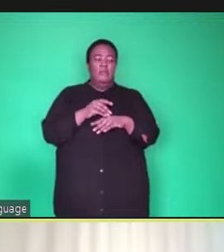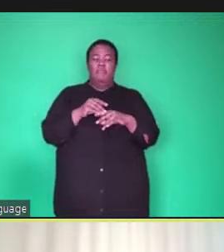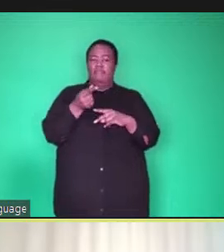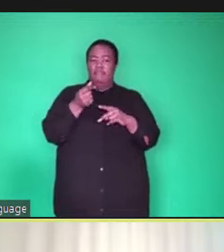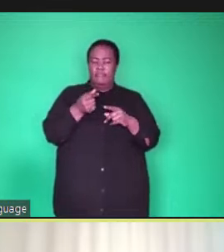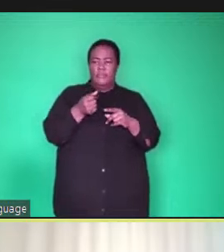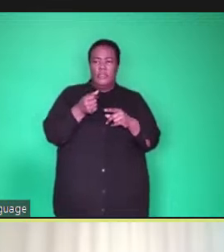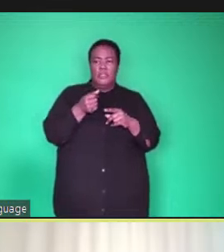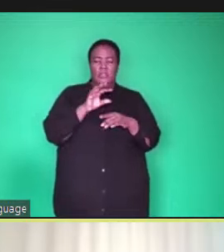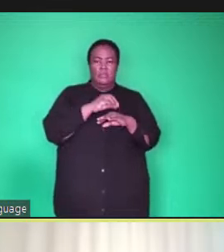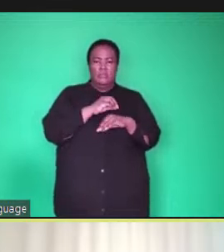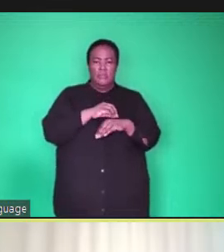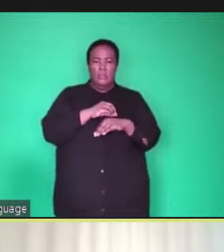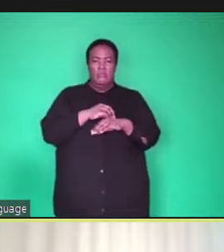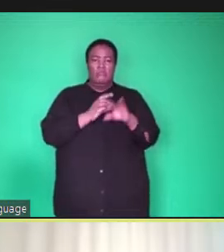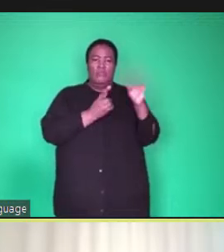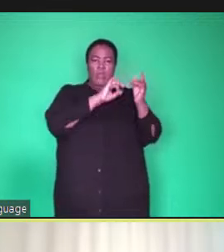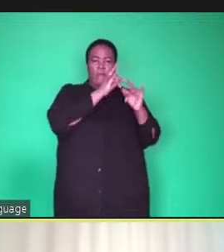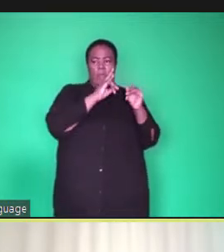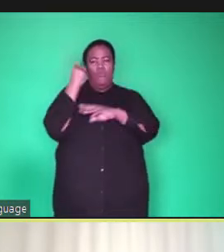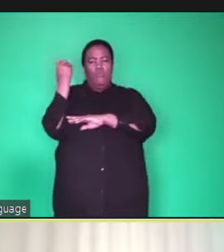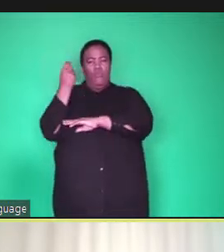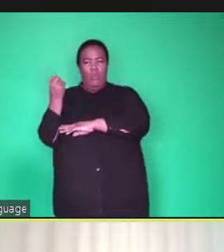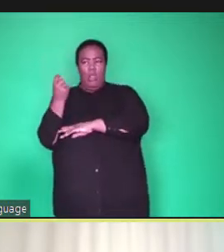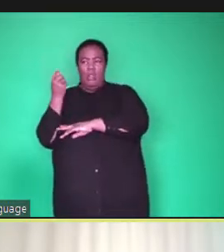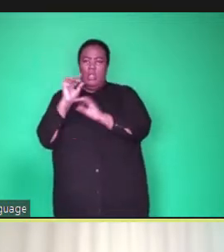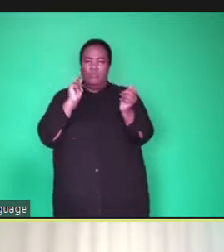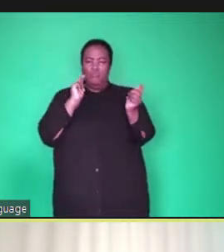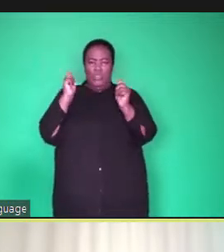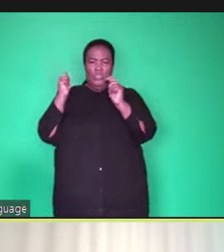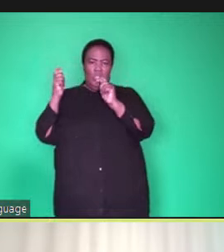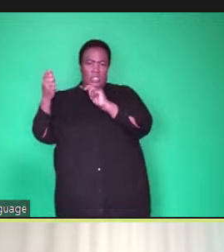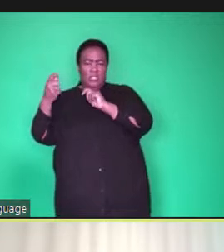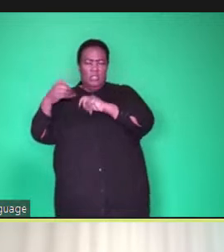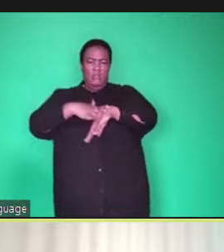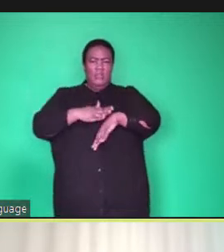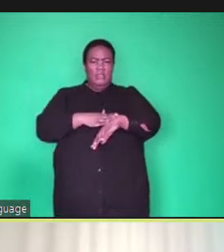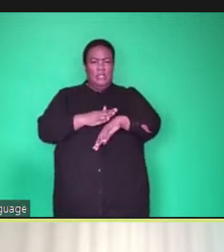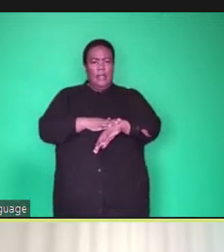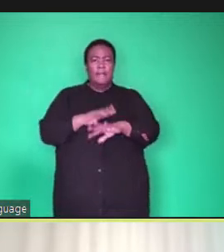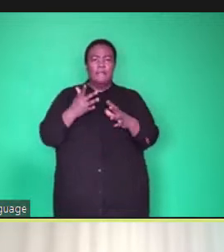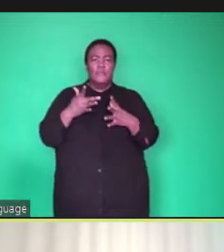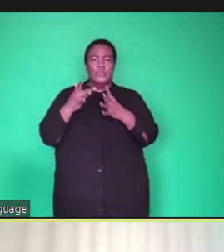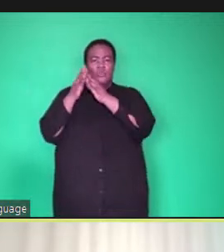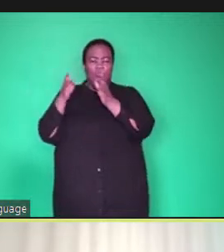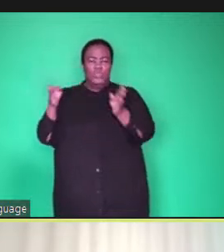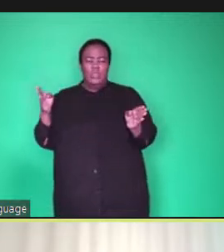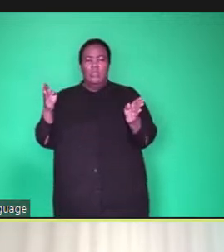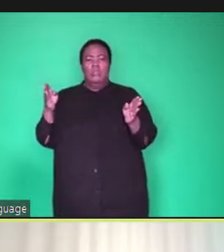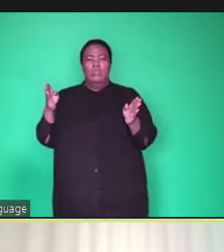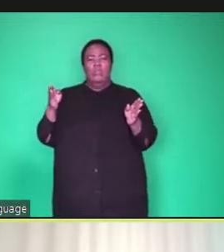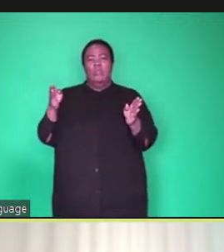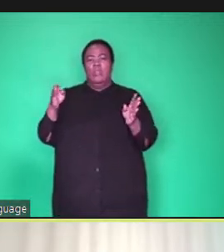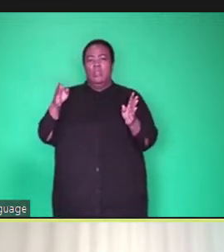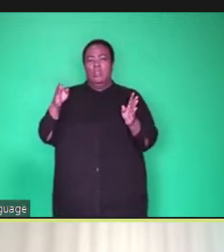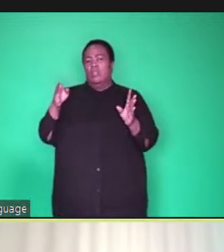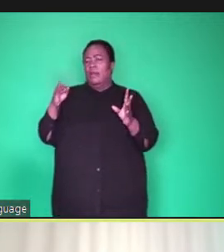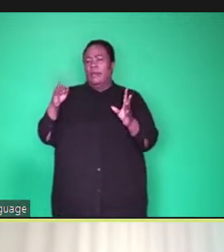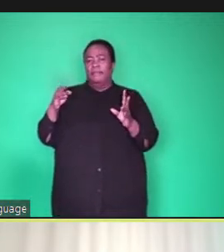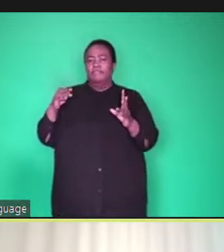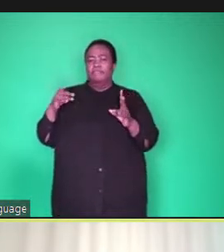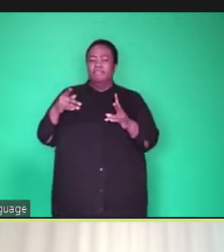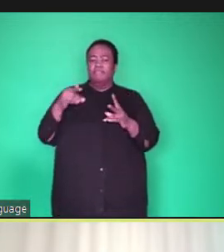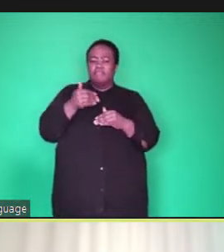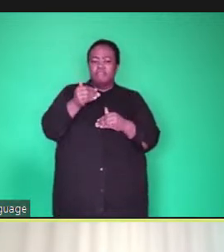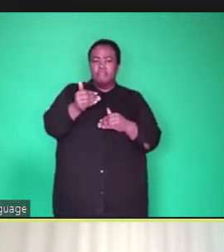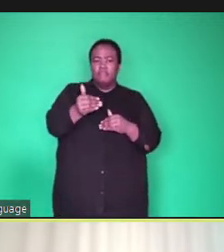of urban-rural, and some changes over time, and there's some bumpy bits, but the general trend is fairly clear. So in numeric terms,